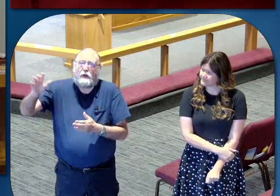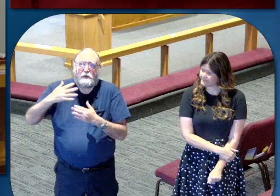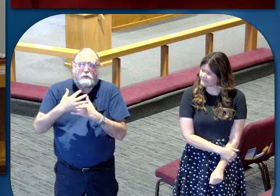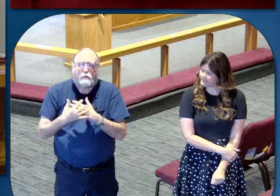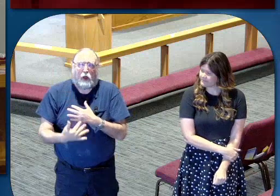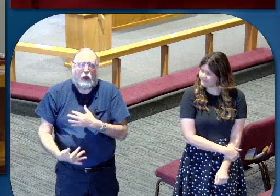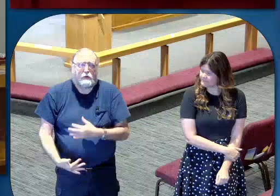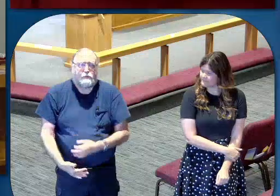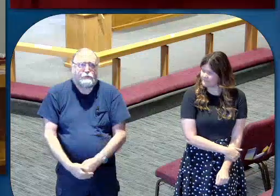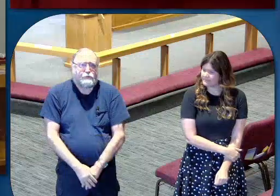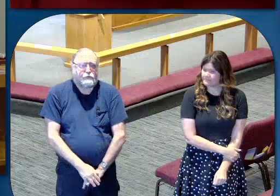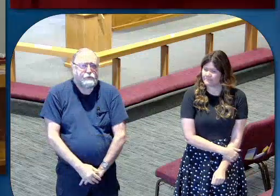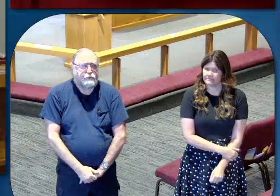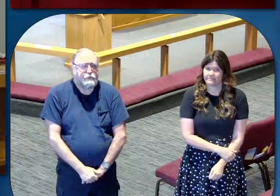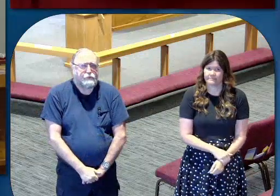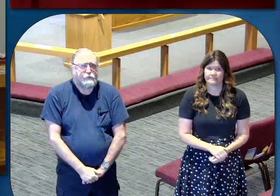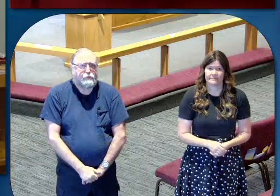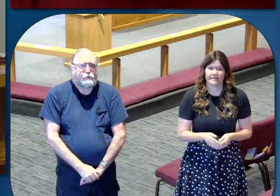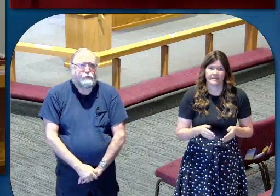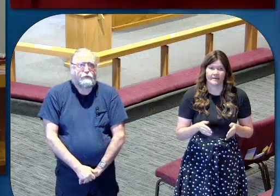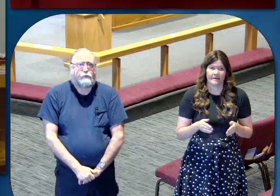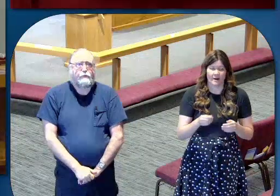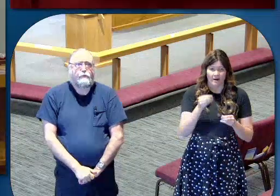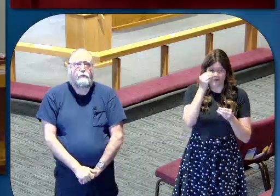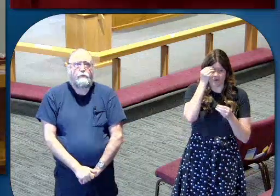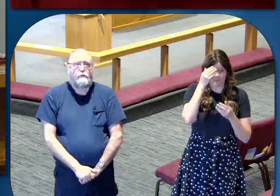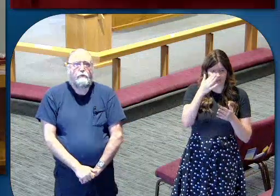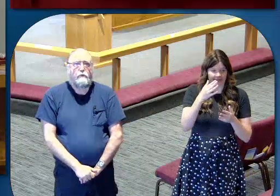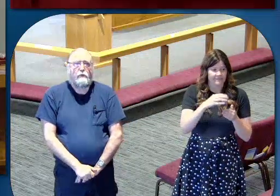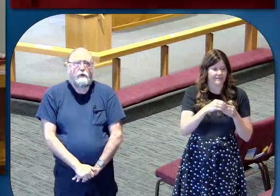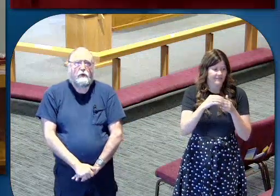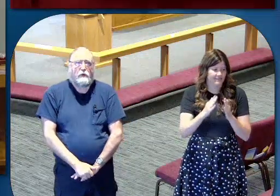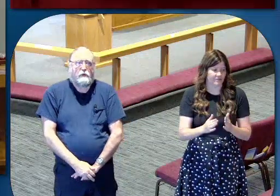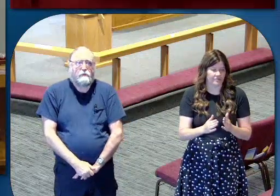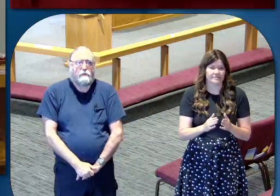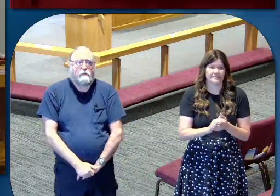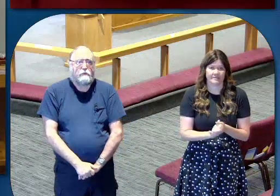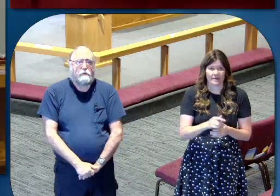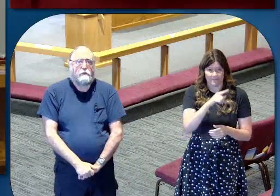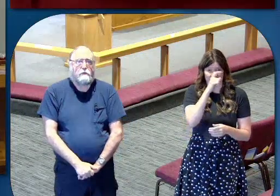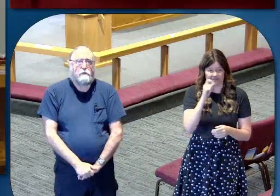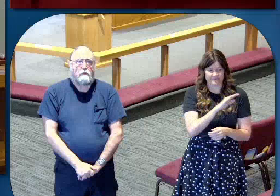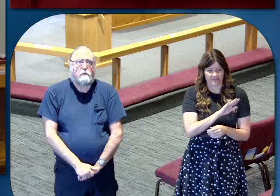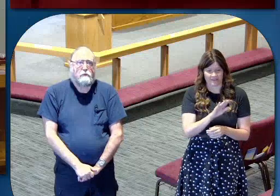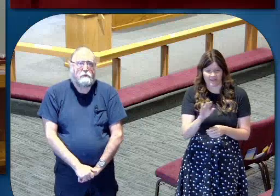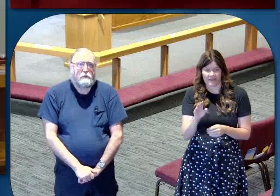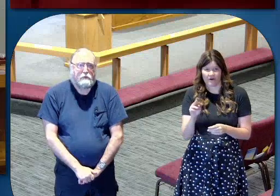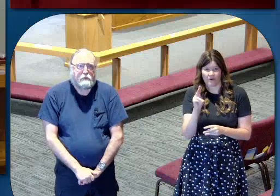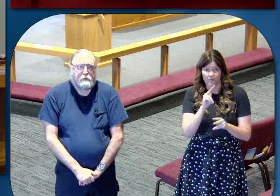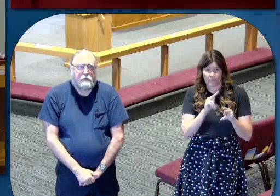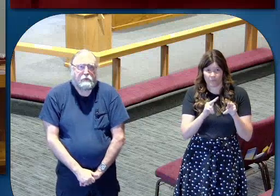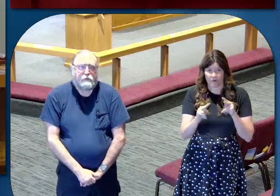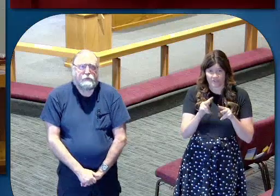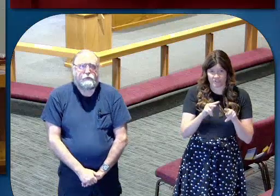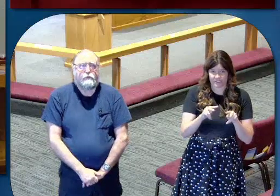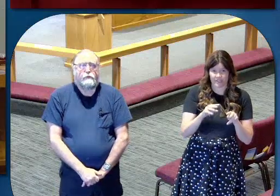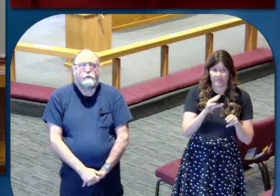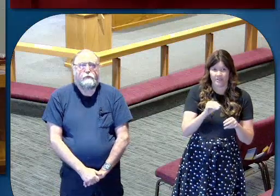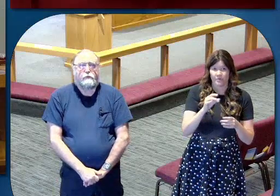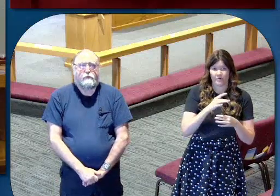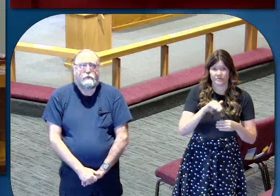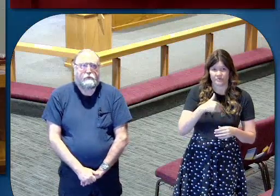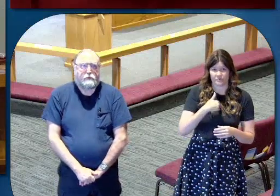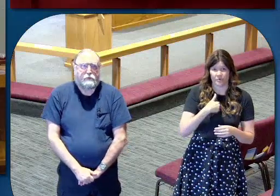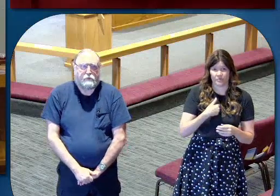blood. Obey your leaders and submit to them, for they are keeping watch over your souls as those who will have to give an